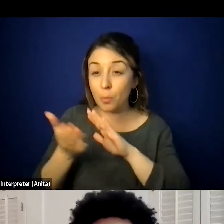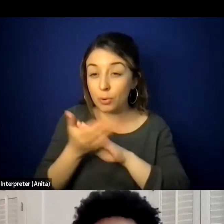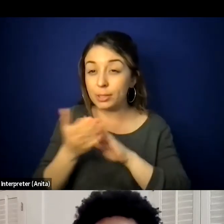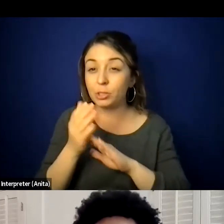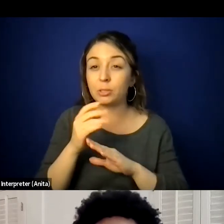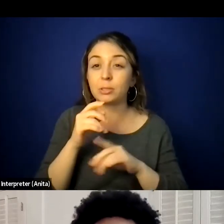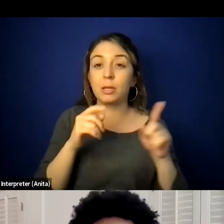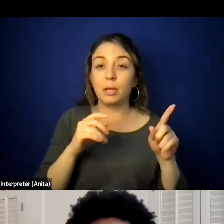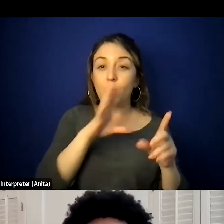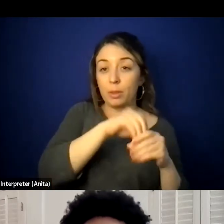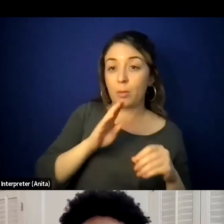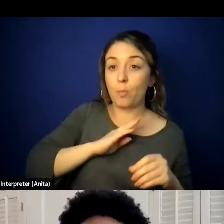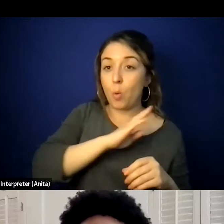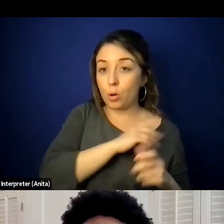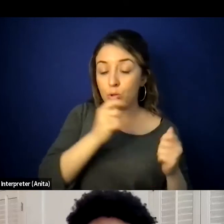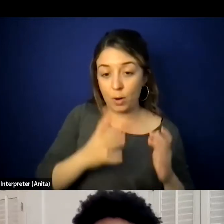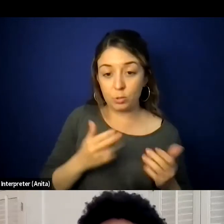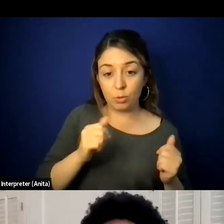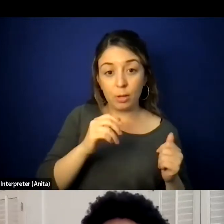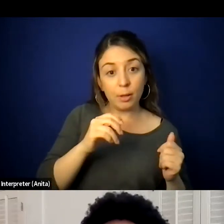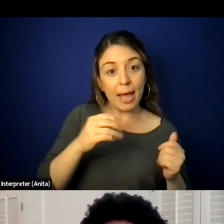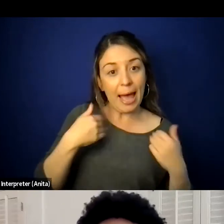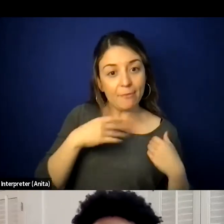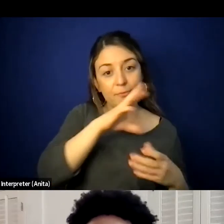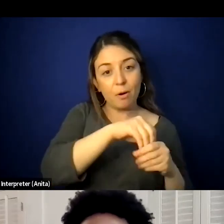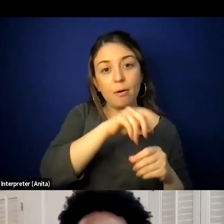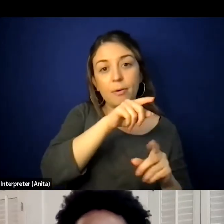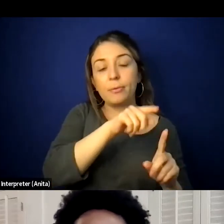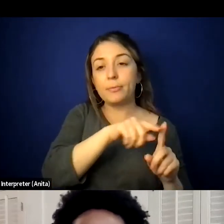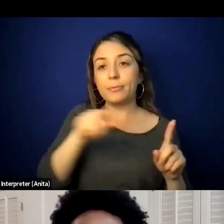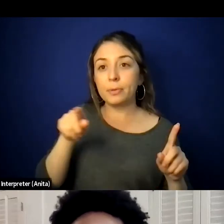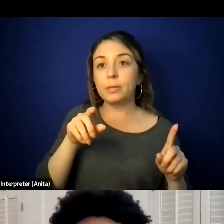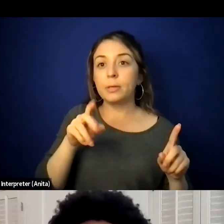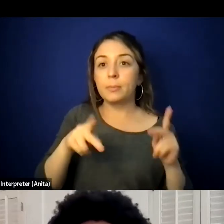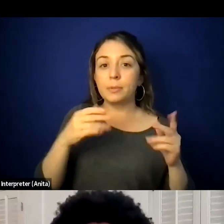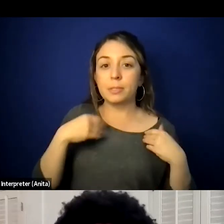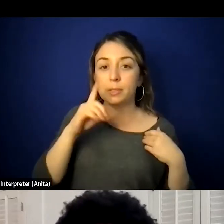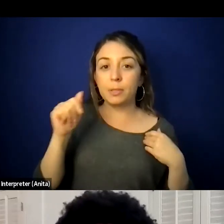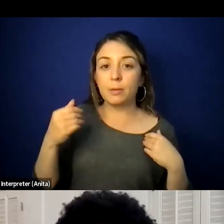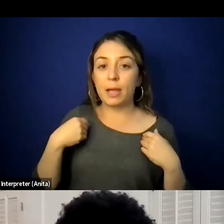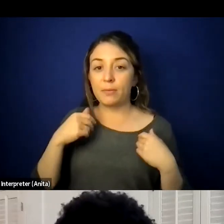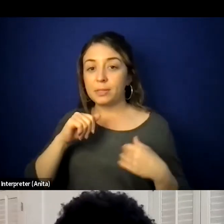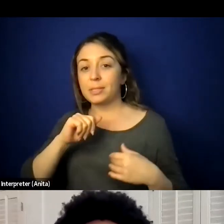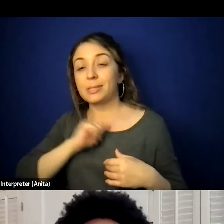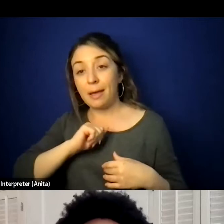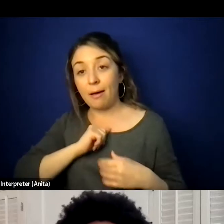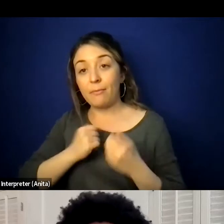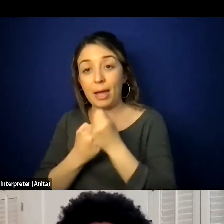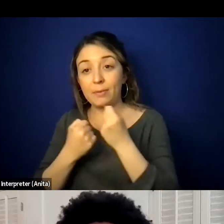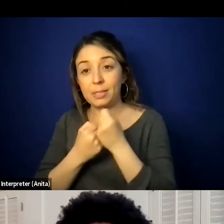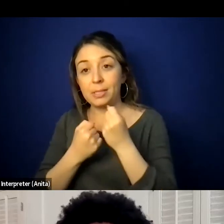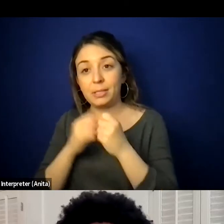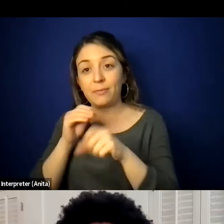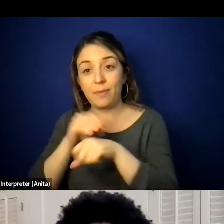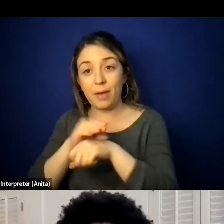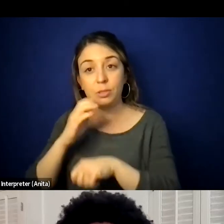board of directors, within our leadership, and we benefit from the use of a self-advocate advisory committee. So I like to